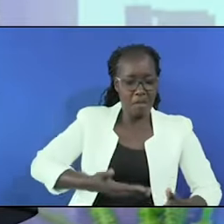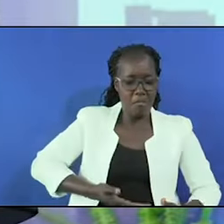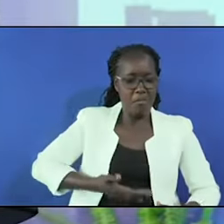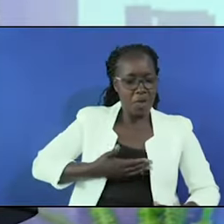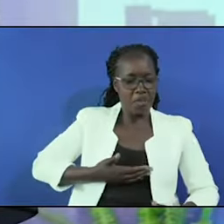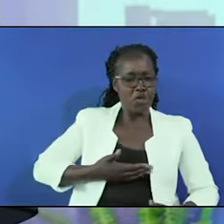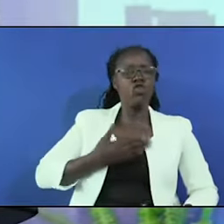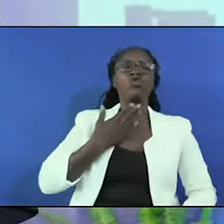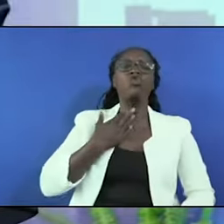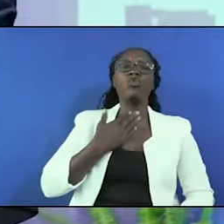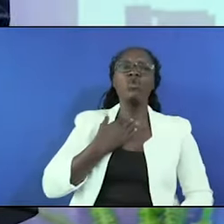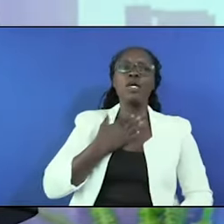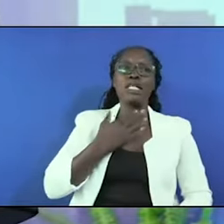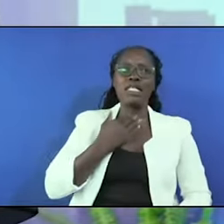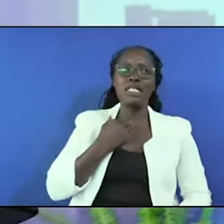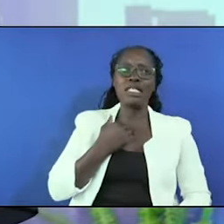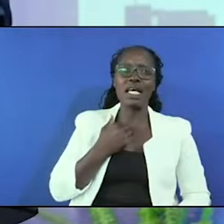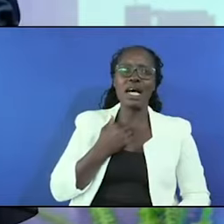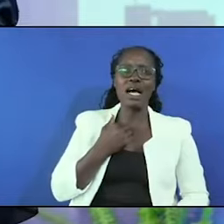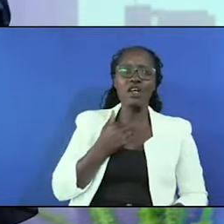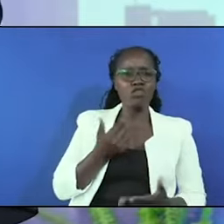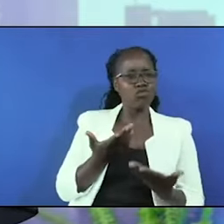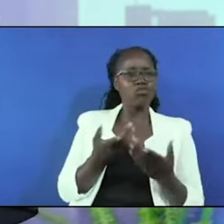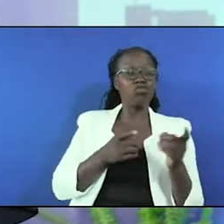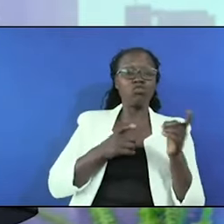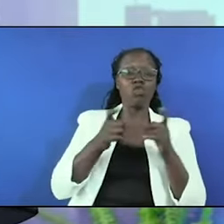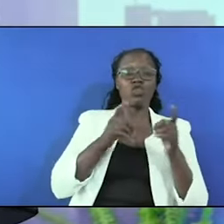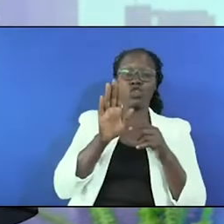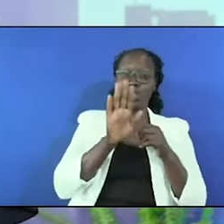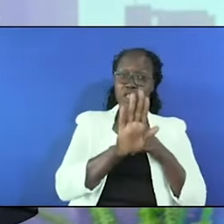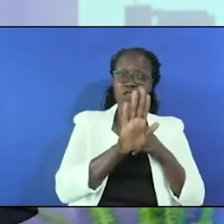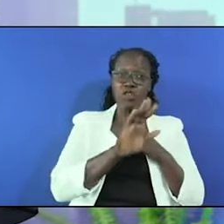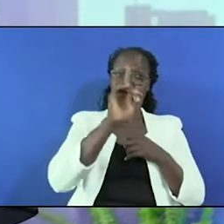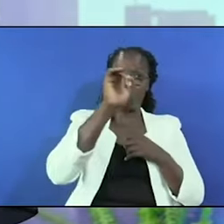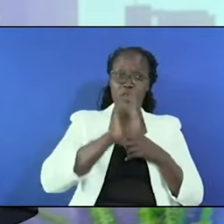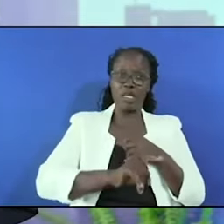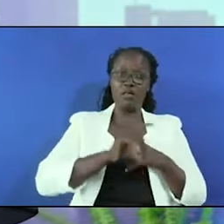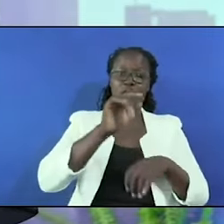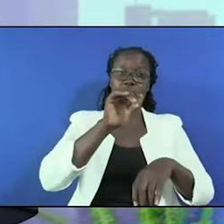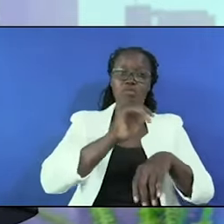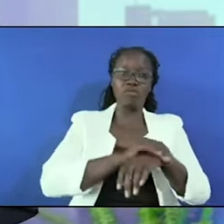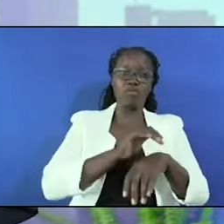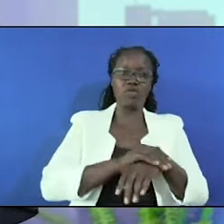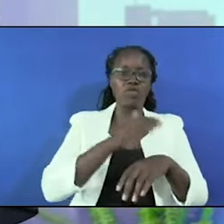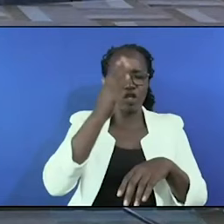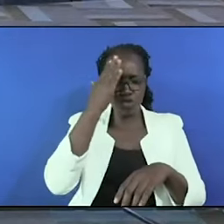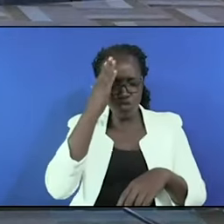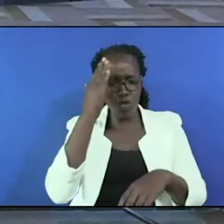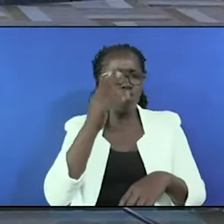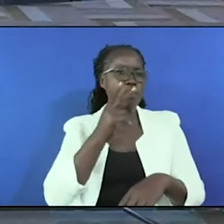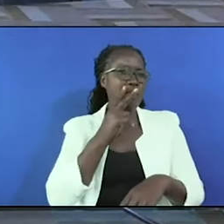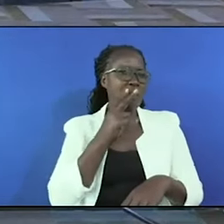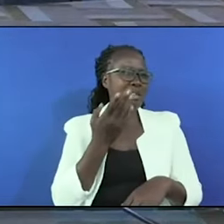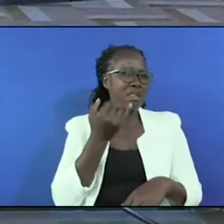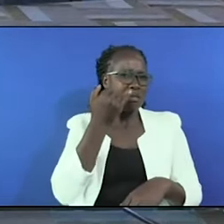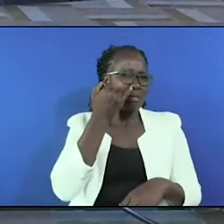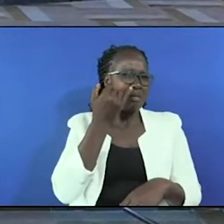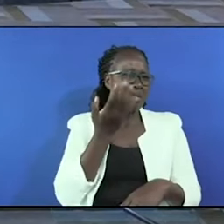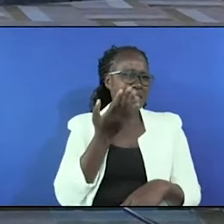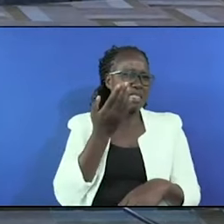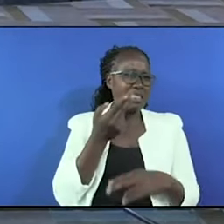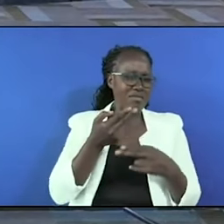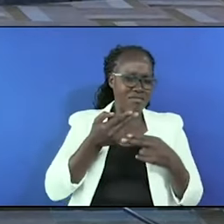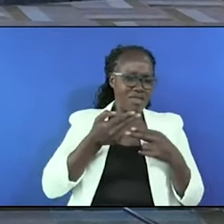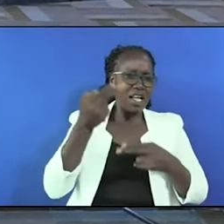Your desire is controlling you. You want to feel good. You know, when you smoke bangi, sometimes you feel like you're flying